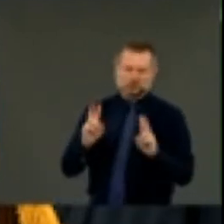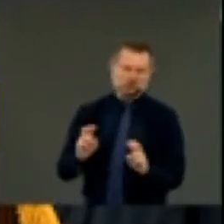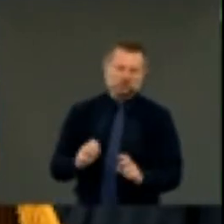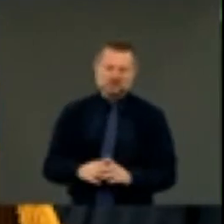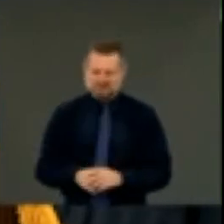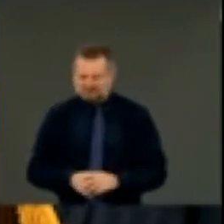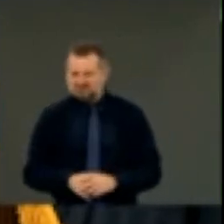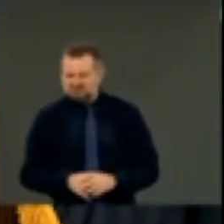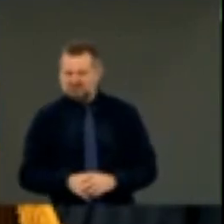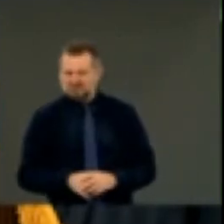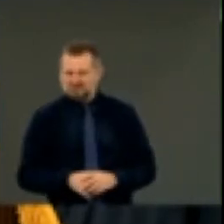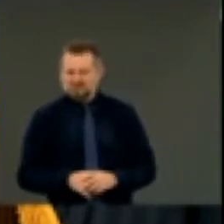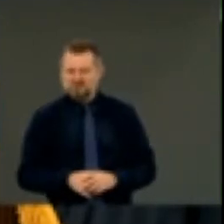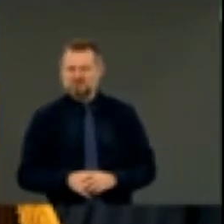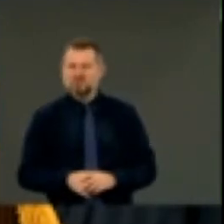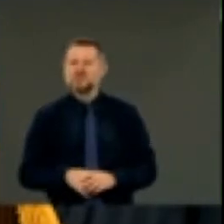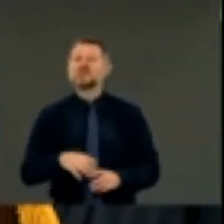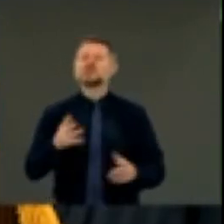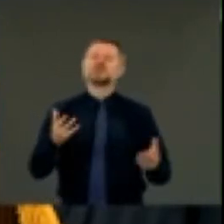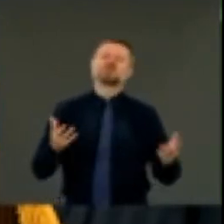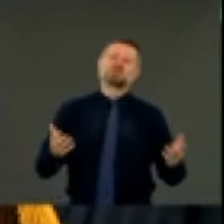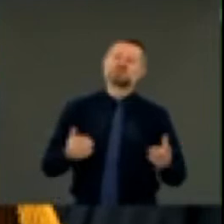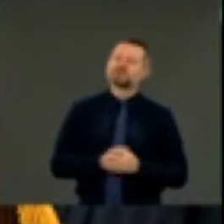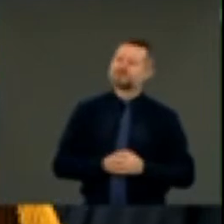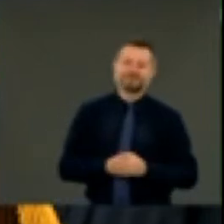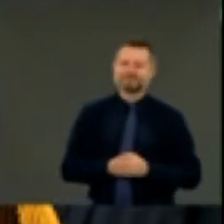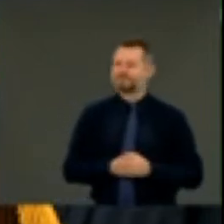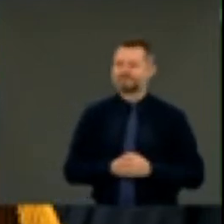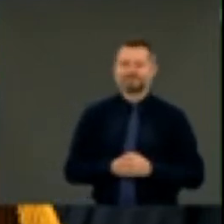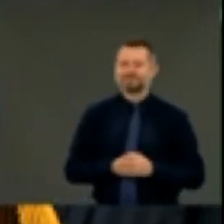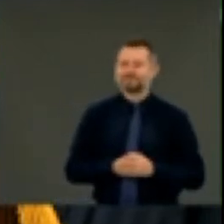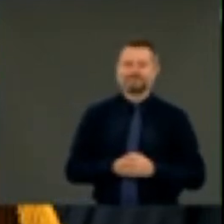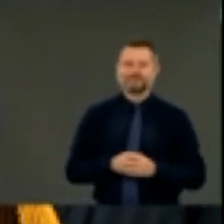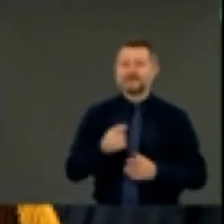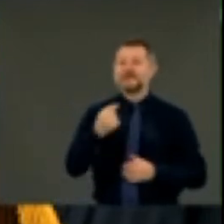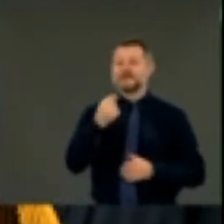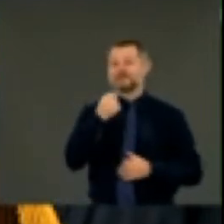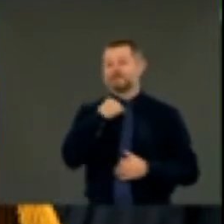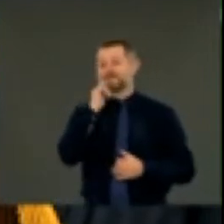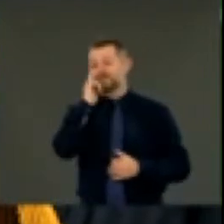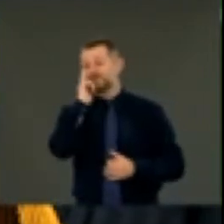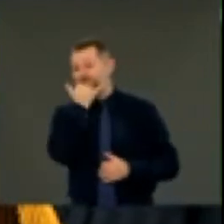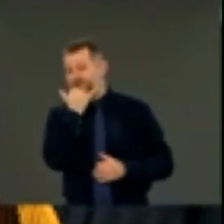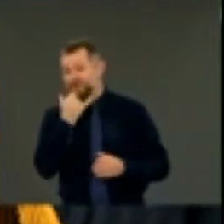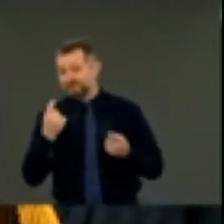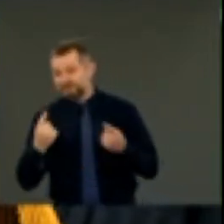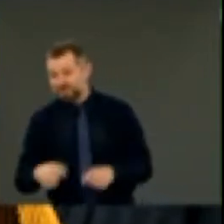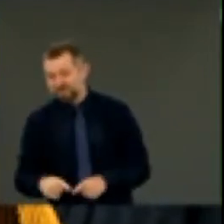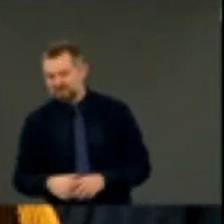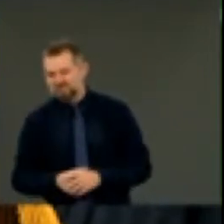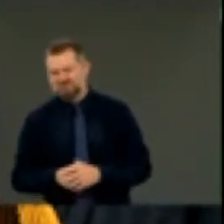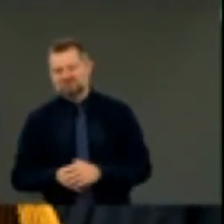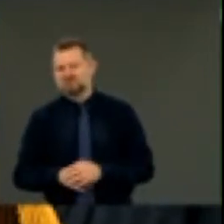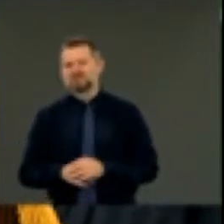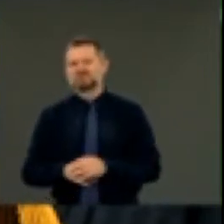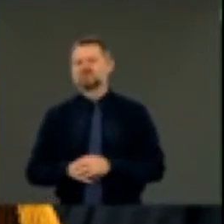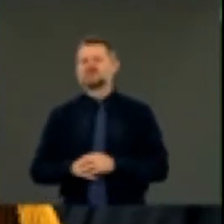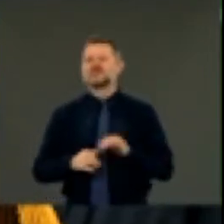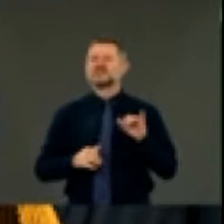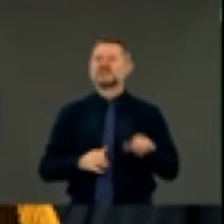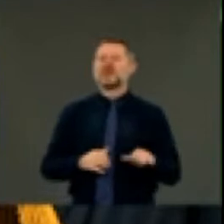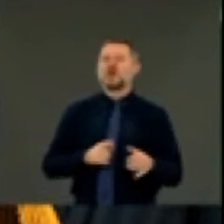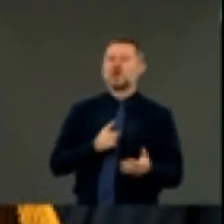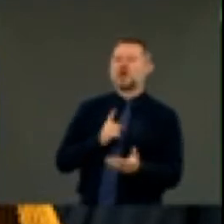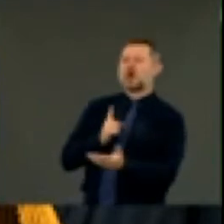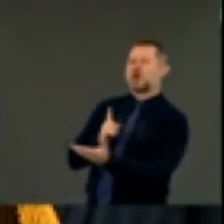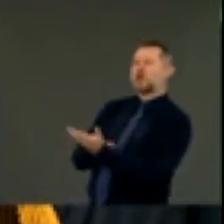It's not a coincidence that this is primarily an argument put forth by Republicans, right? That